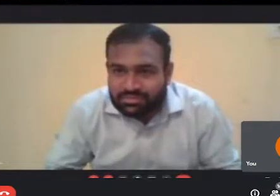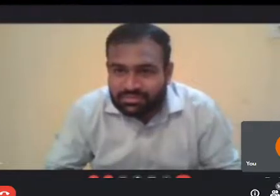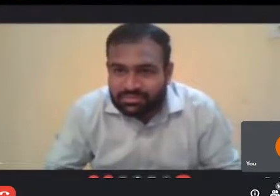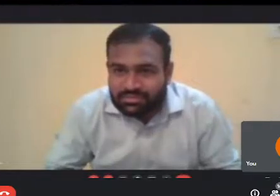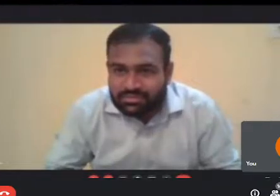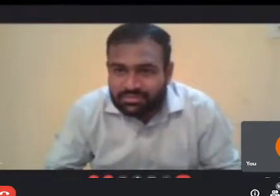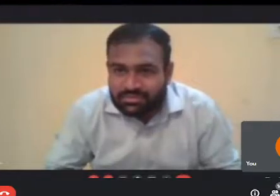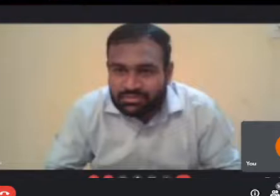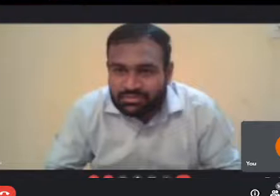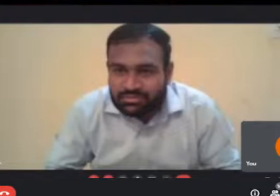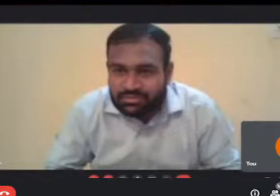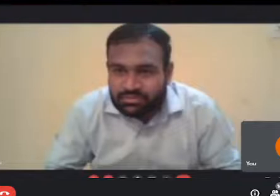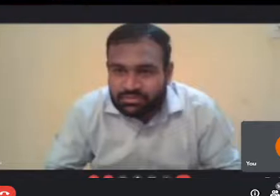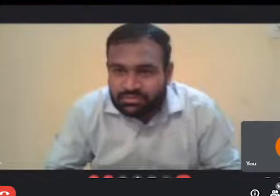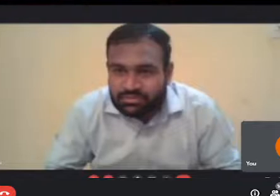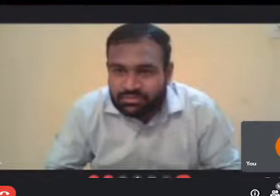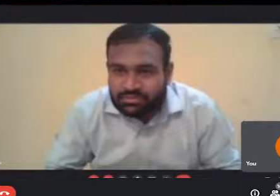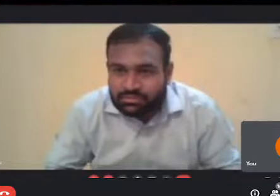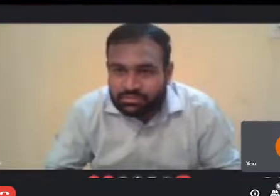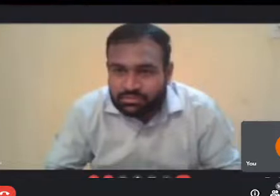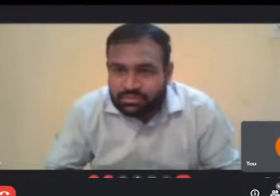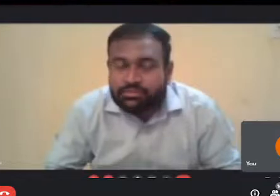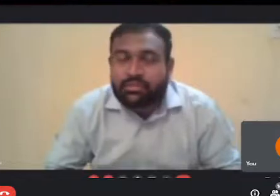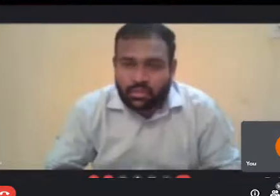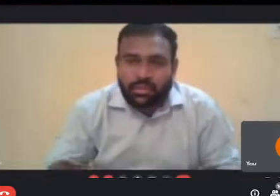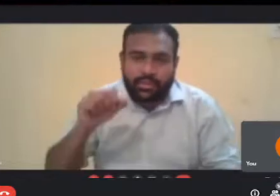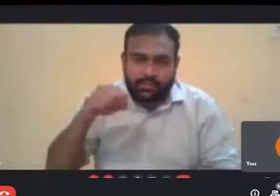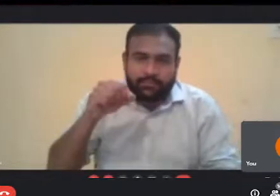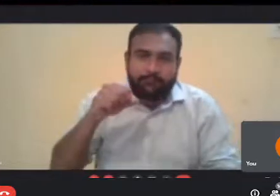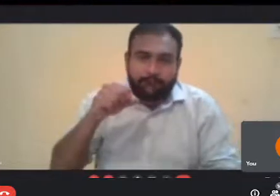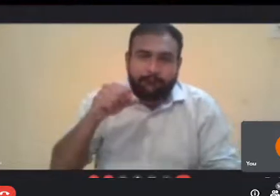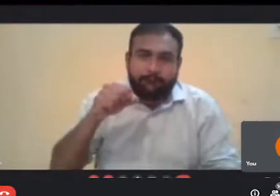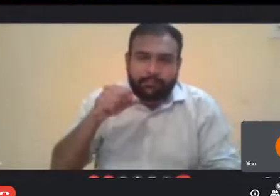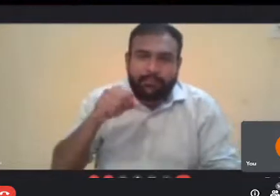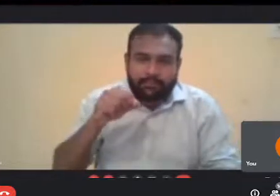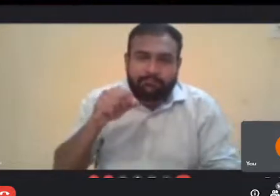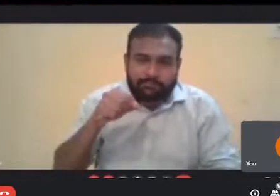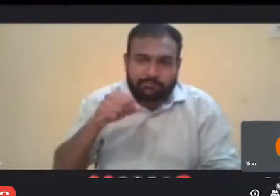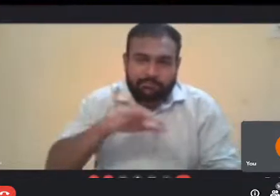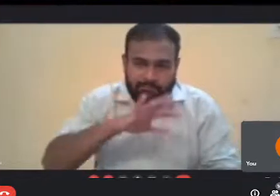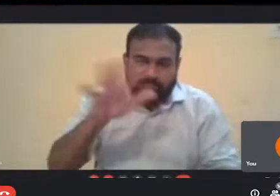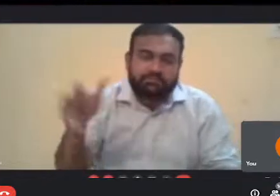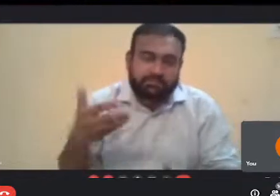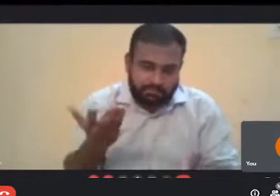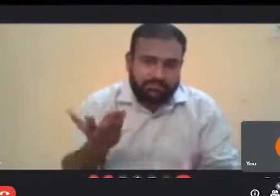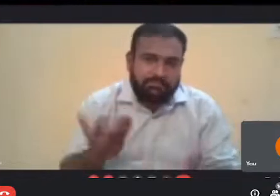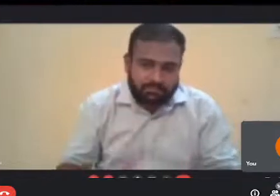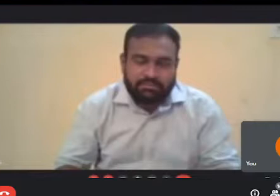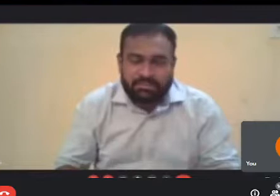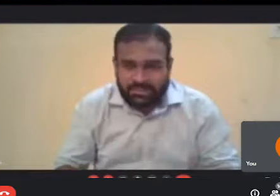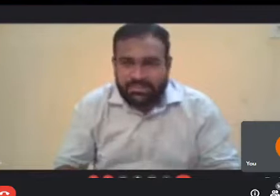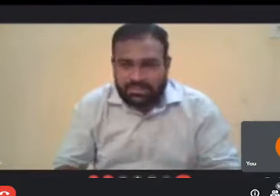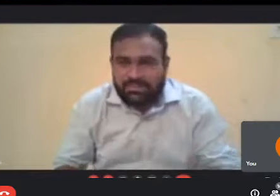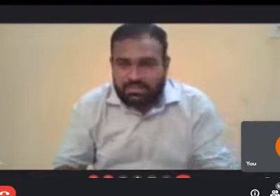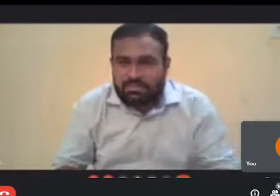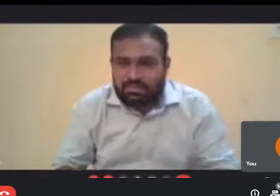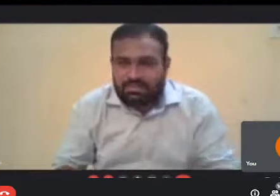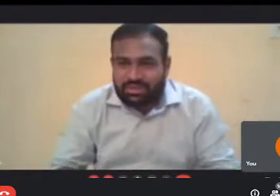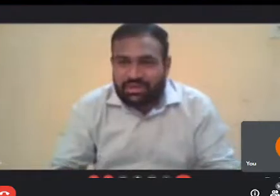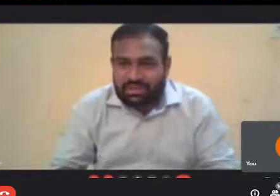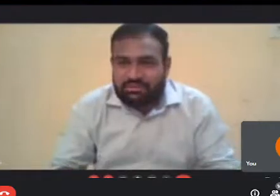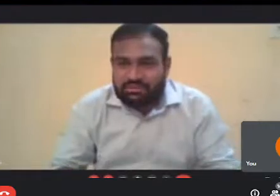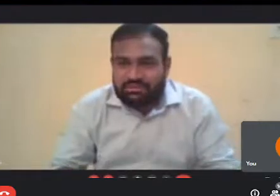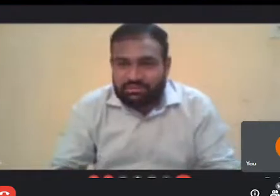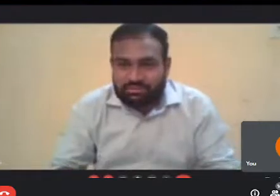bit. I'm sure it is going to be a very complex and difficult job, but it is important to create a Indian